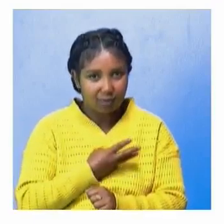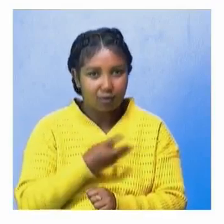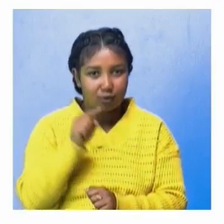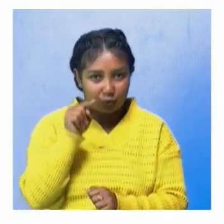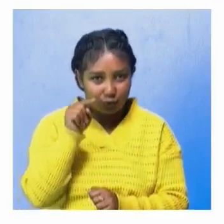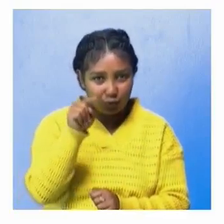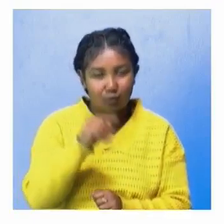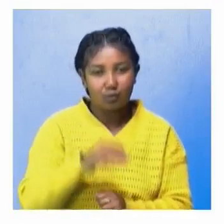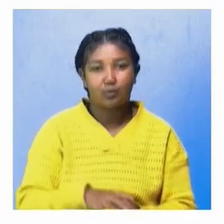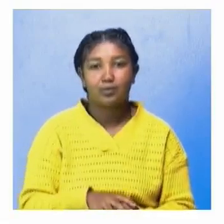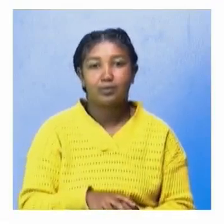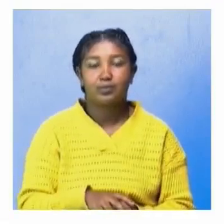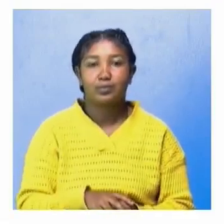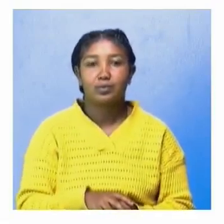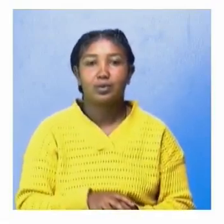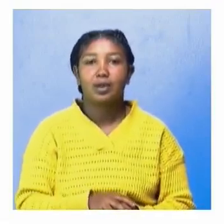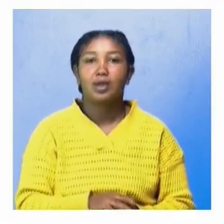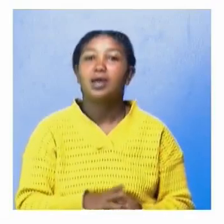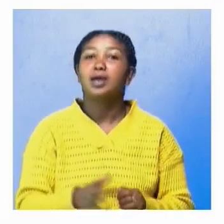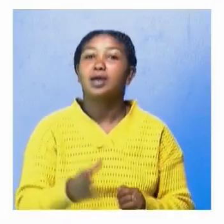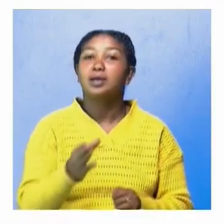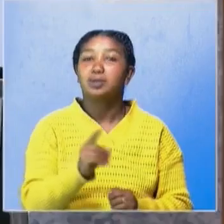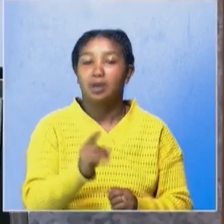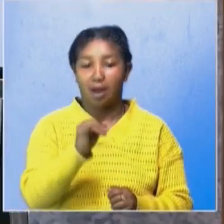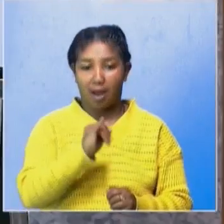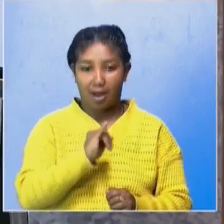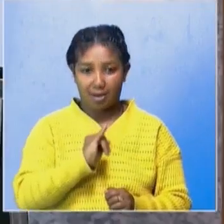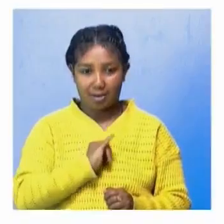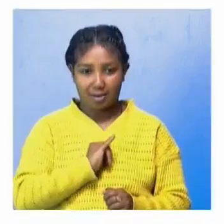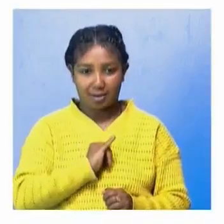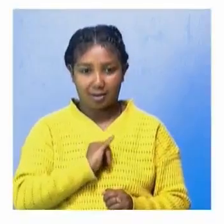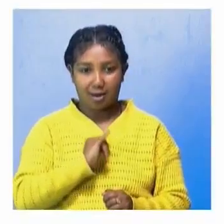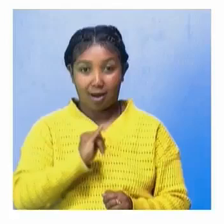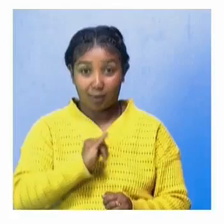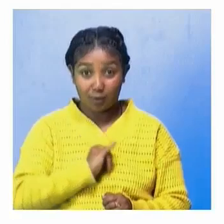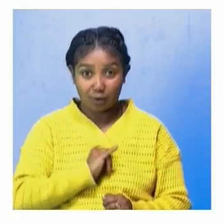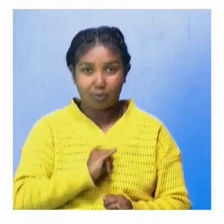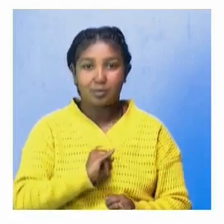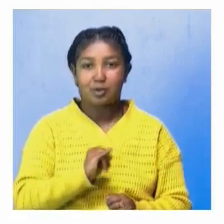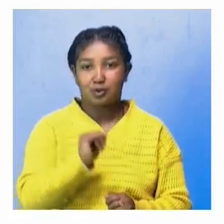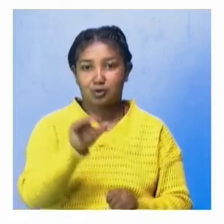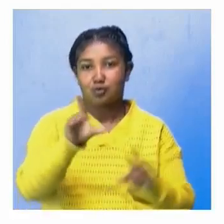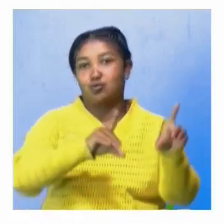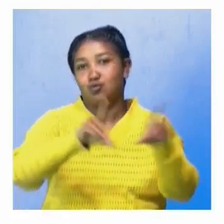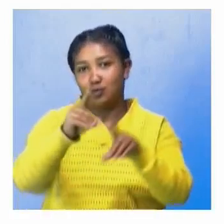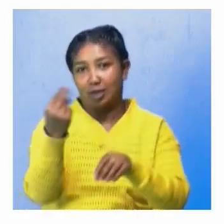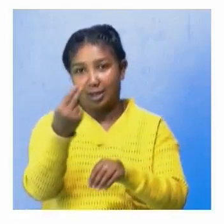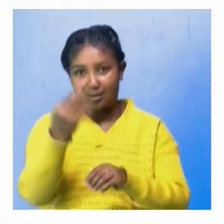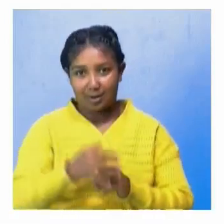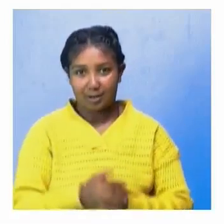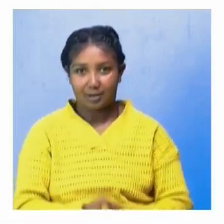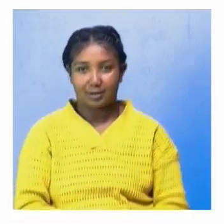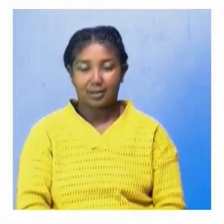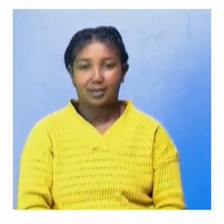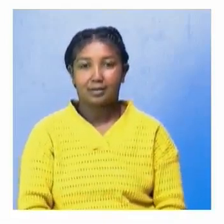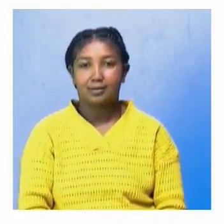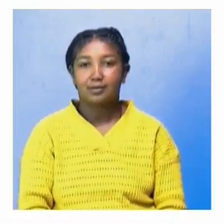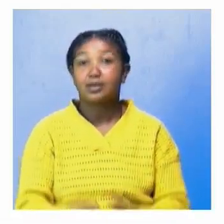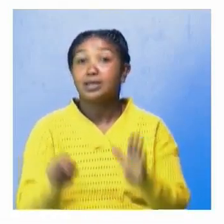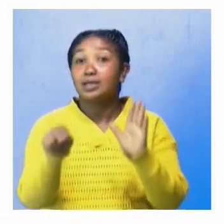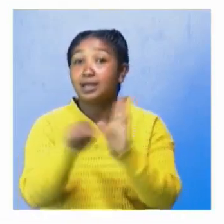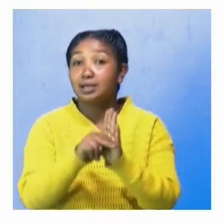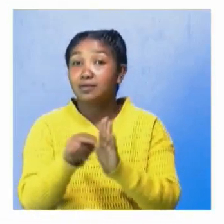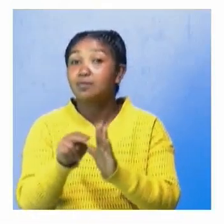you, and also here is I. We can use do as a negative